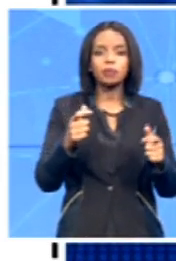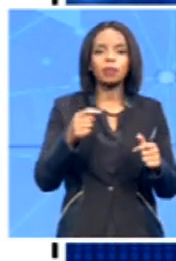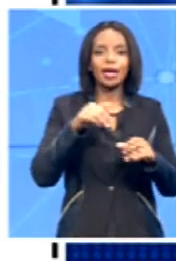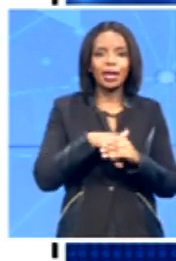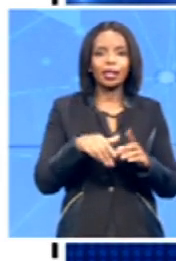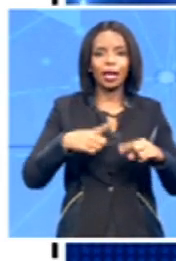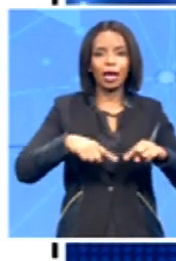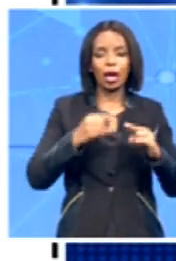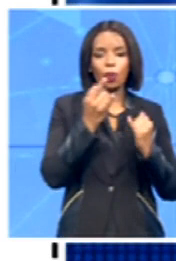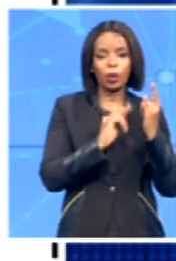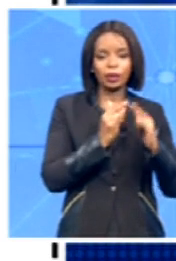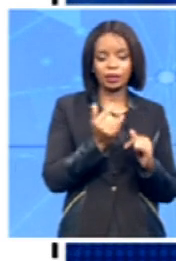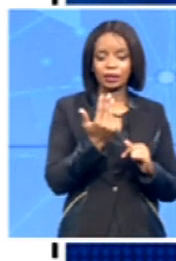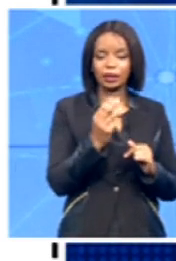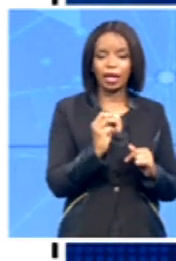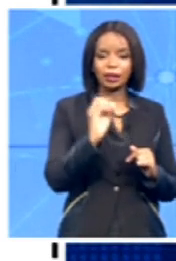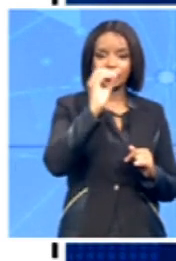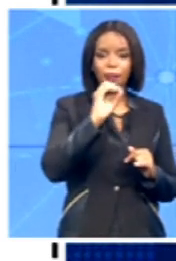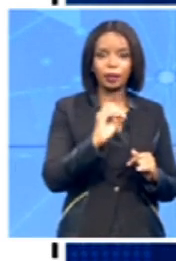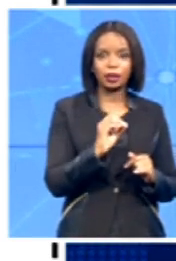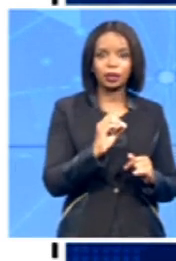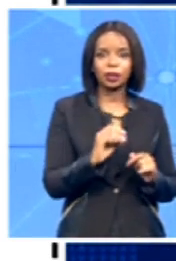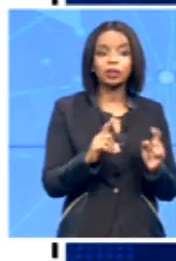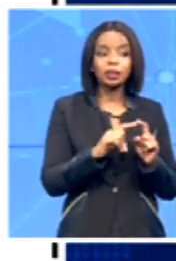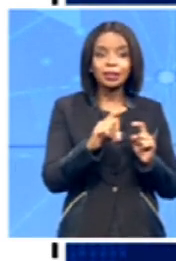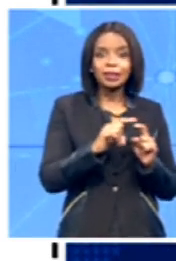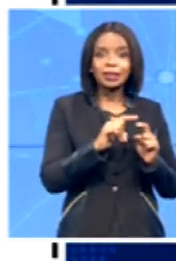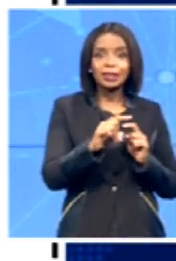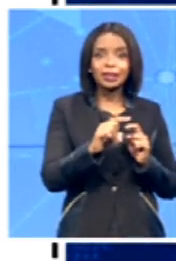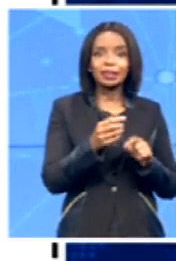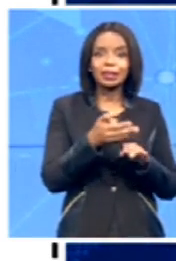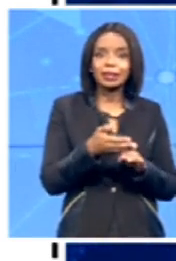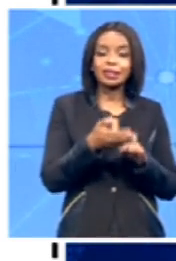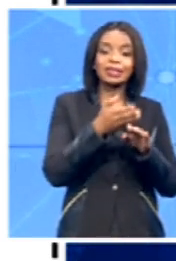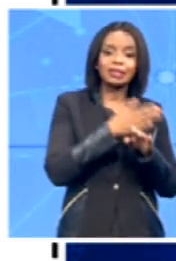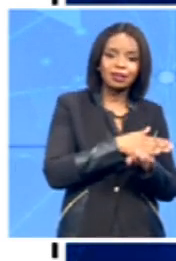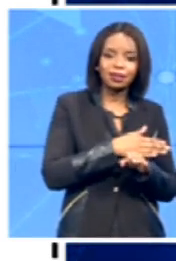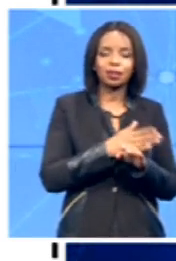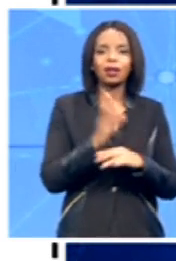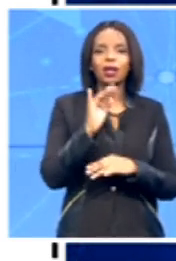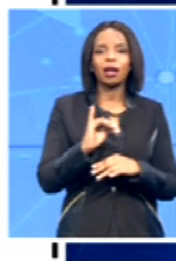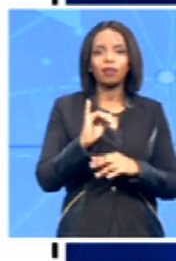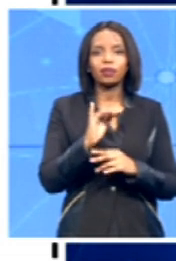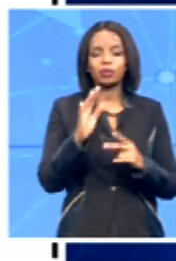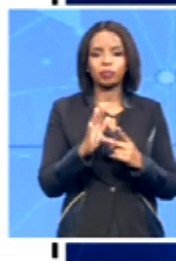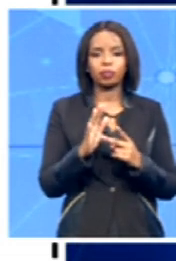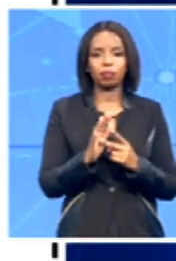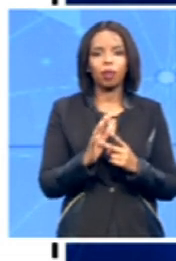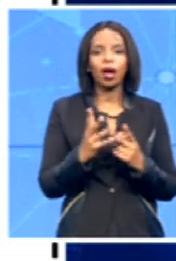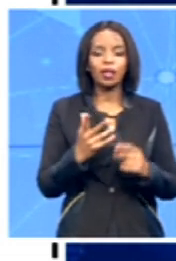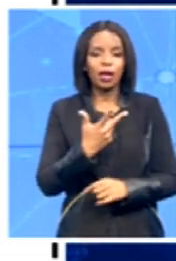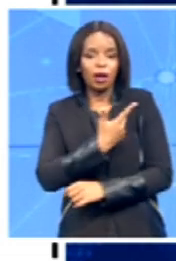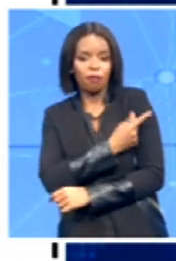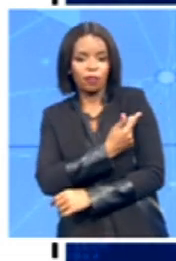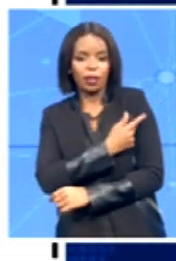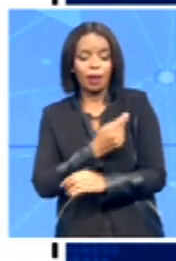protection against severe disease from prior infection and or vaccination before we entered the fourth wave. There's also a proportion of cases with severe disease